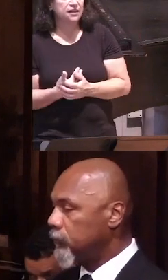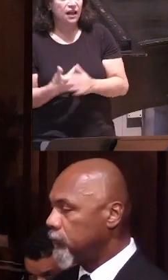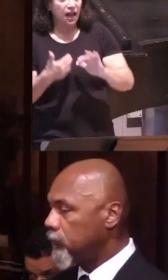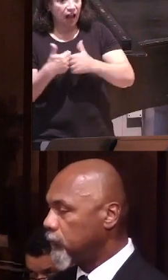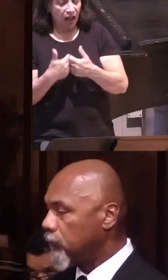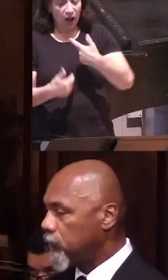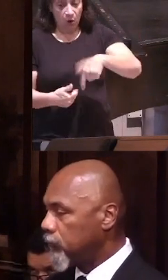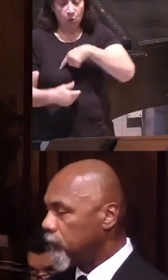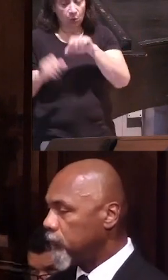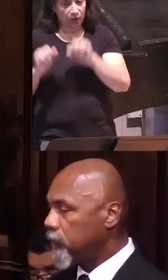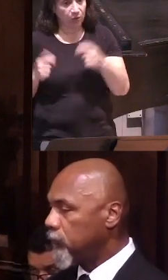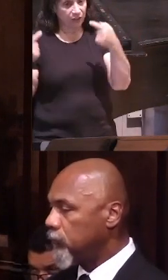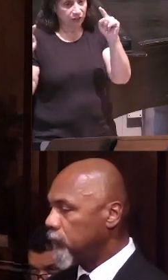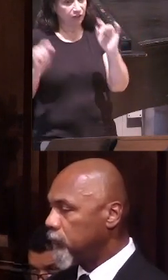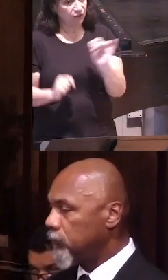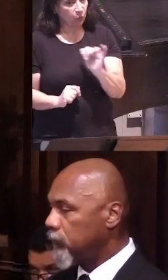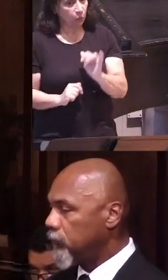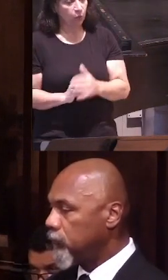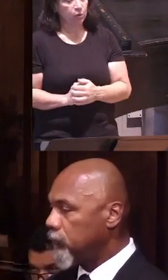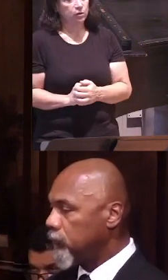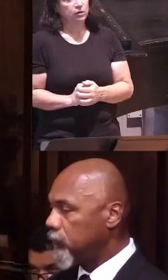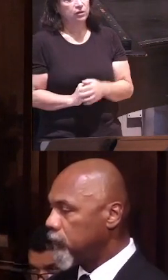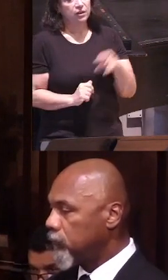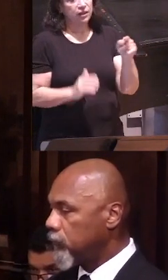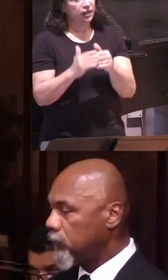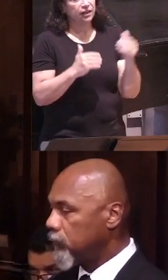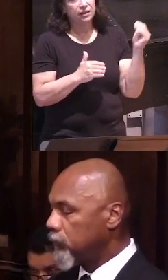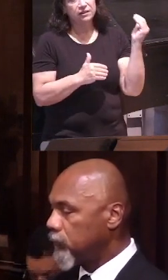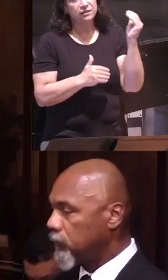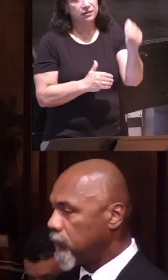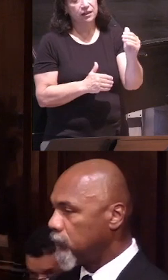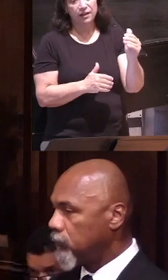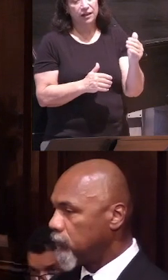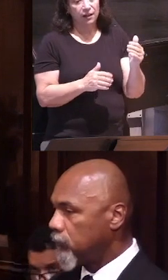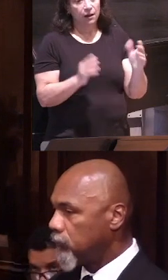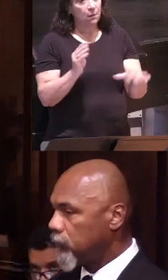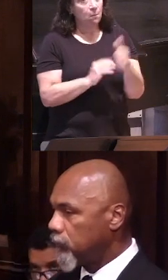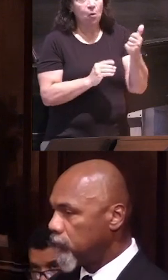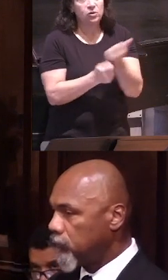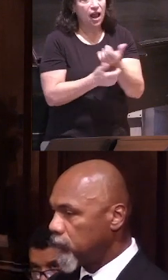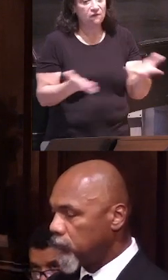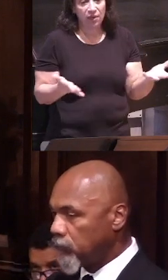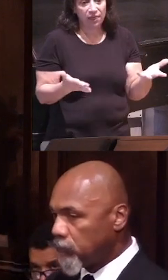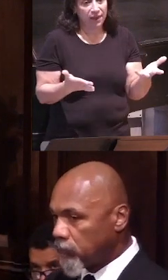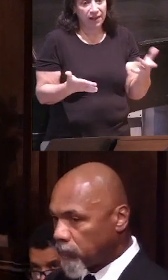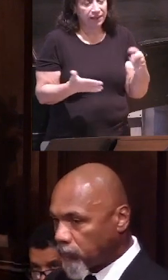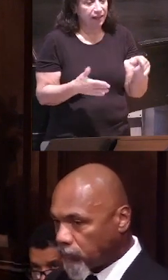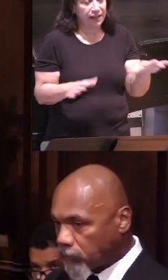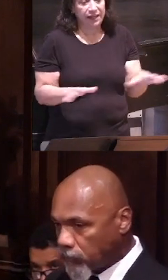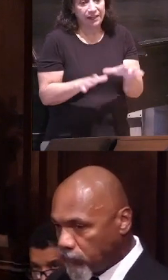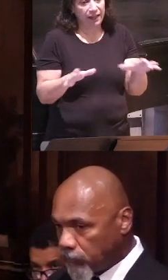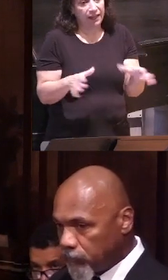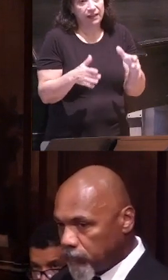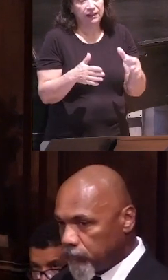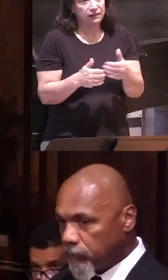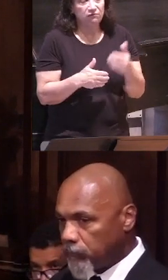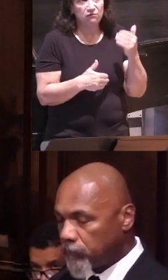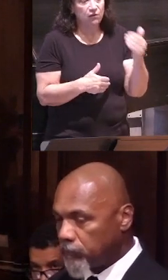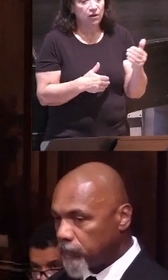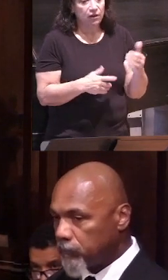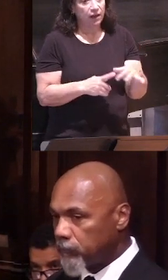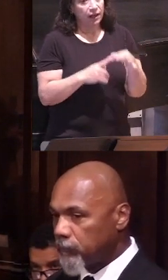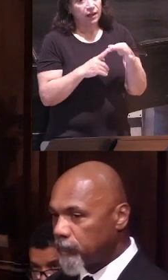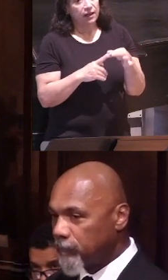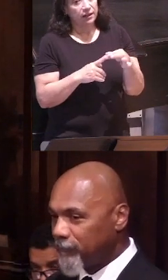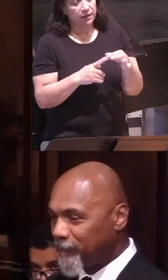could also. He exceeded at most everything he did,